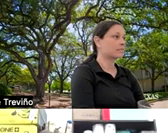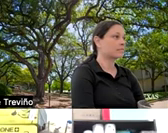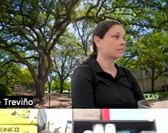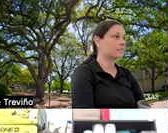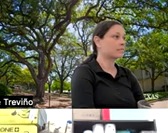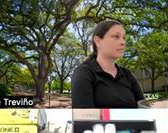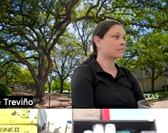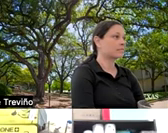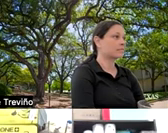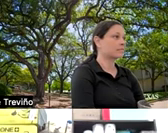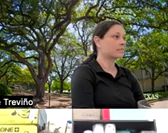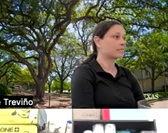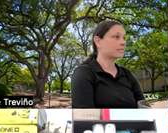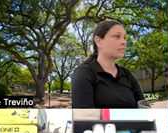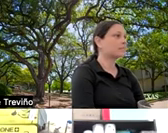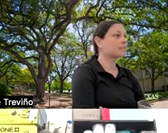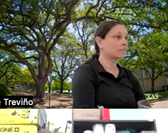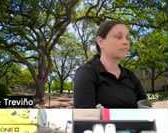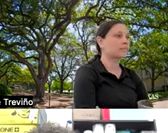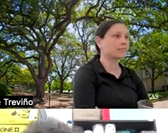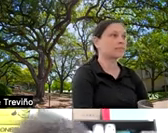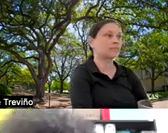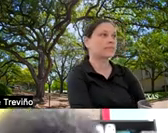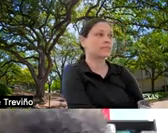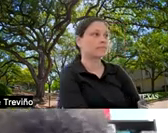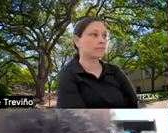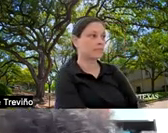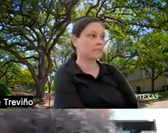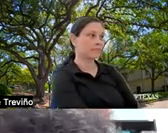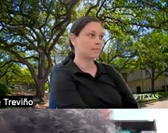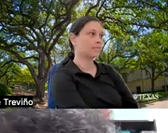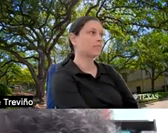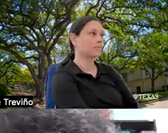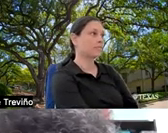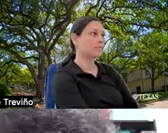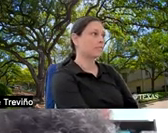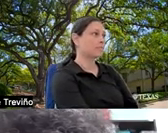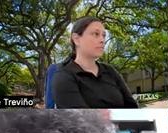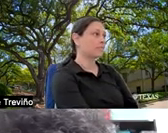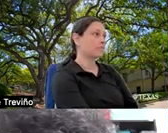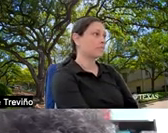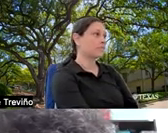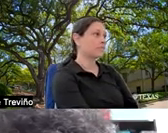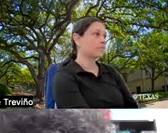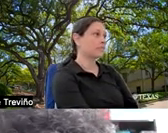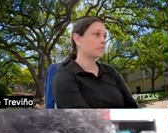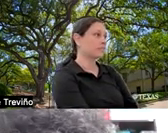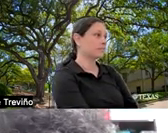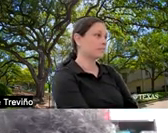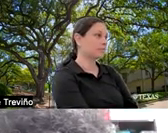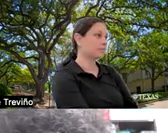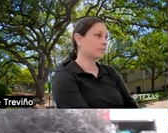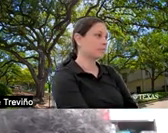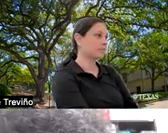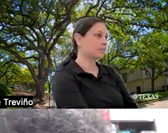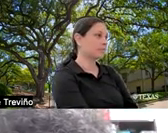you and this group understand how people are experiencing the early learning system. And so that could be a